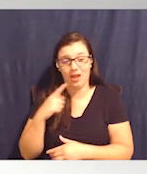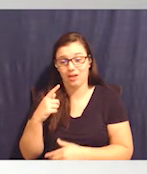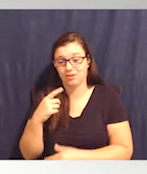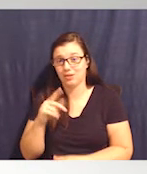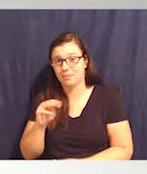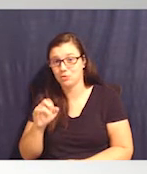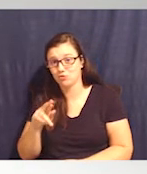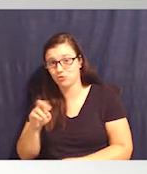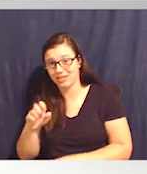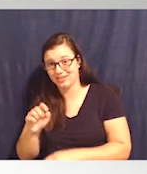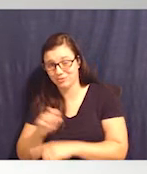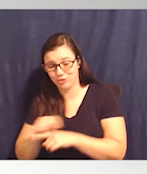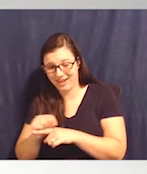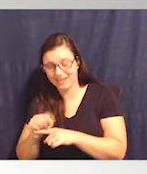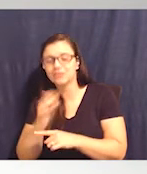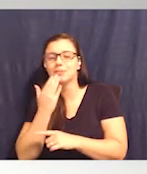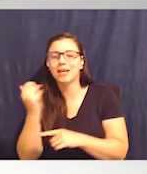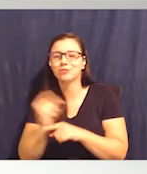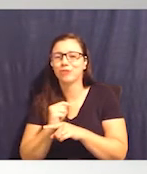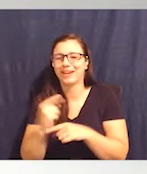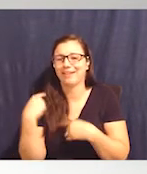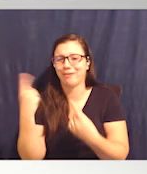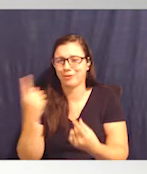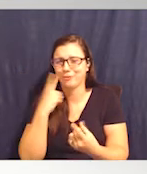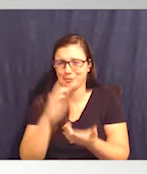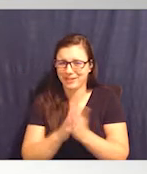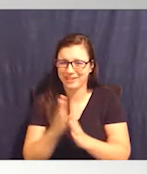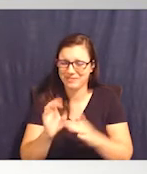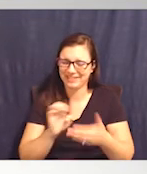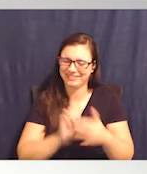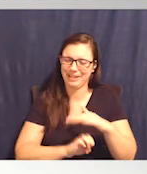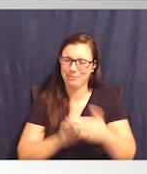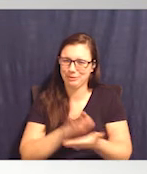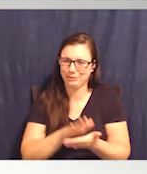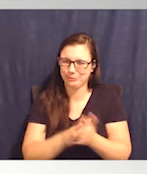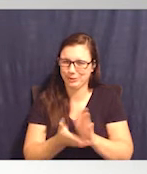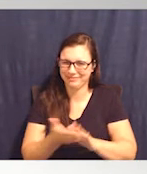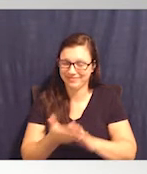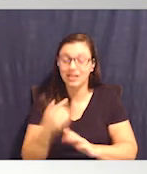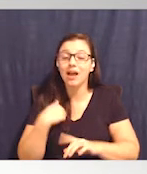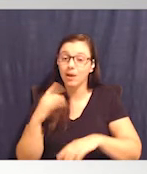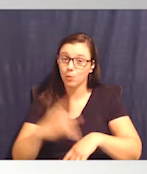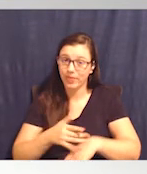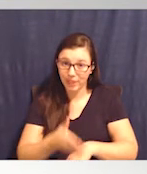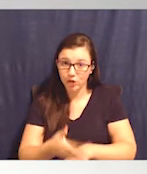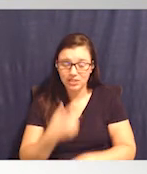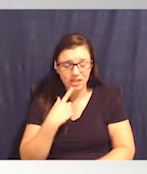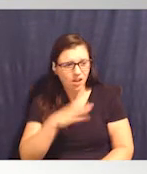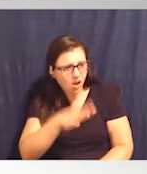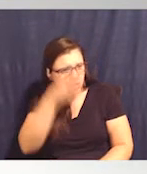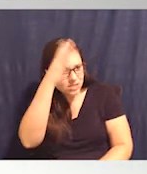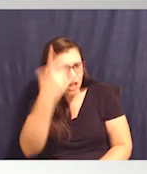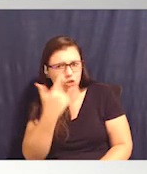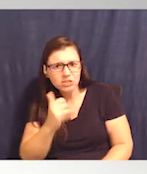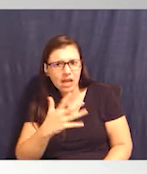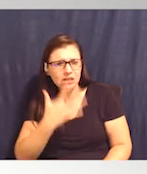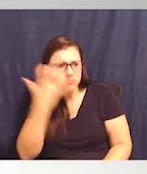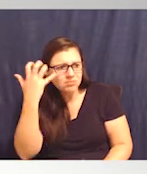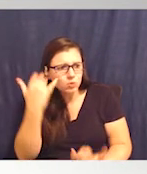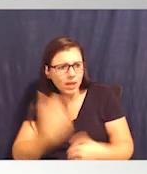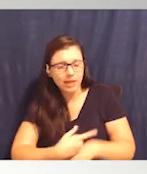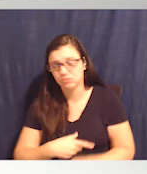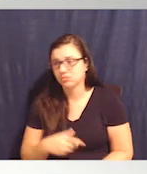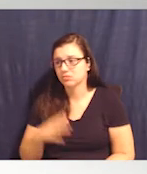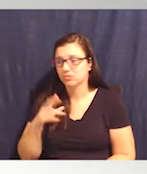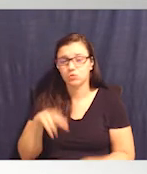The kids would look at me because I went to that elementary school. Oh my God, your dad looks like he's so upset today. I said, nah, that's his normal happy face. He had